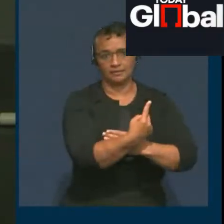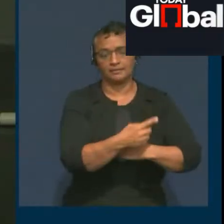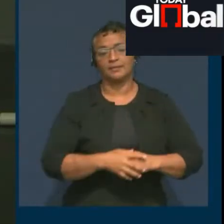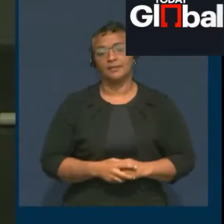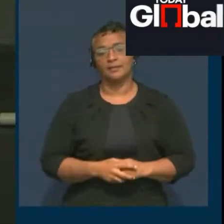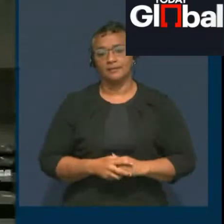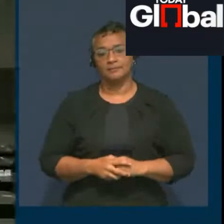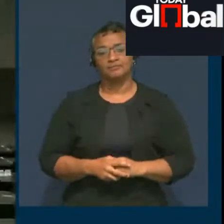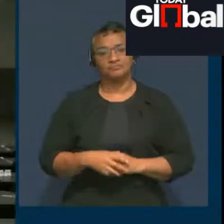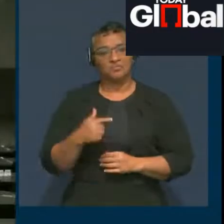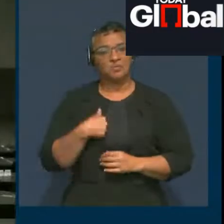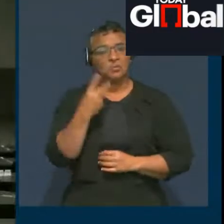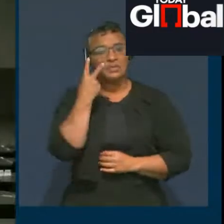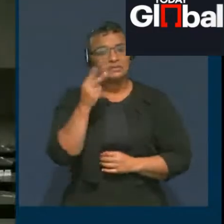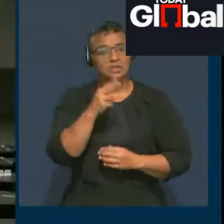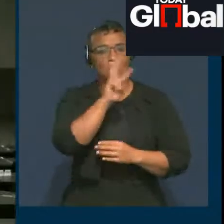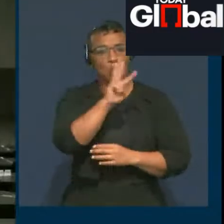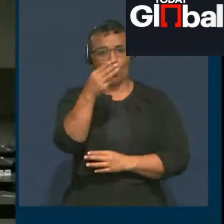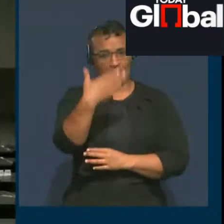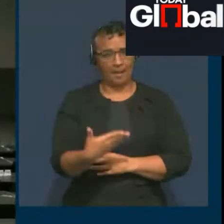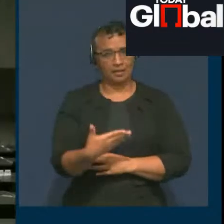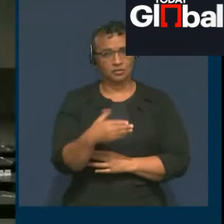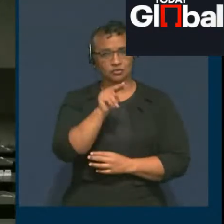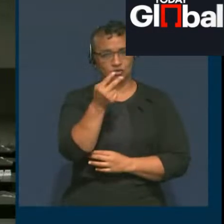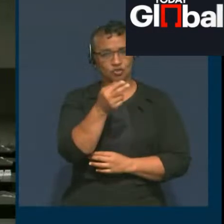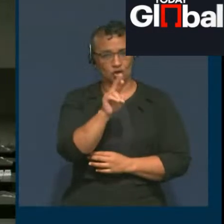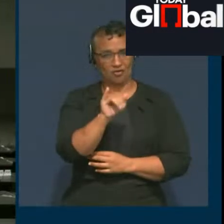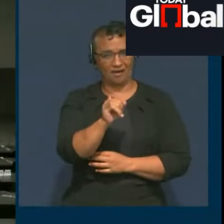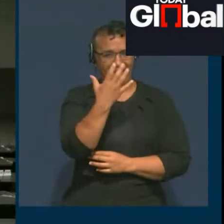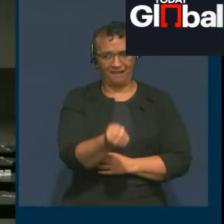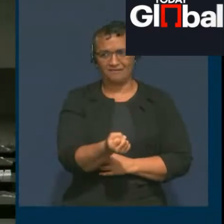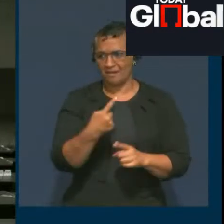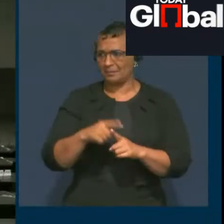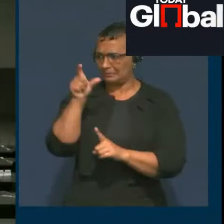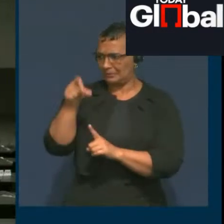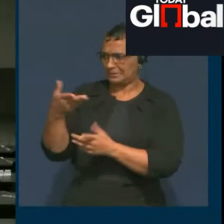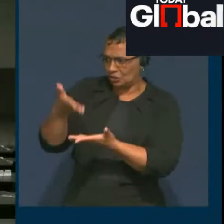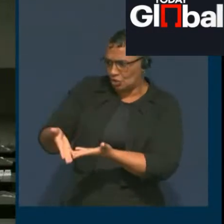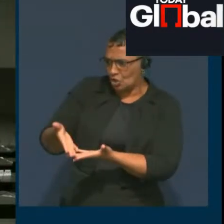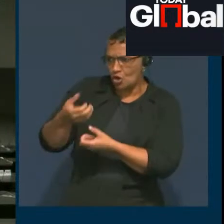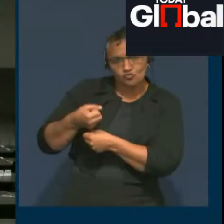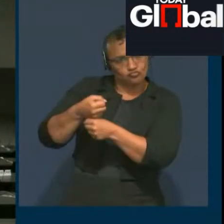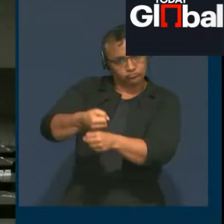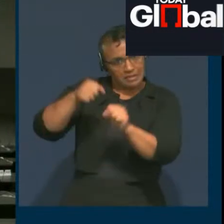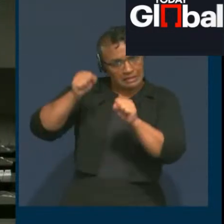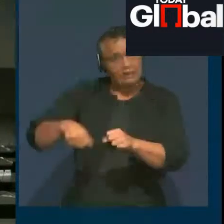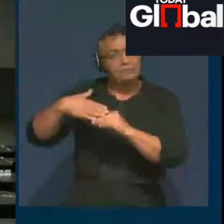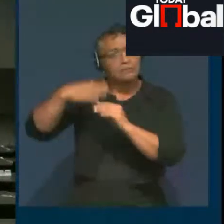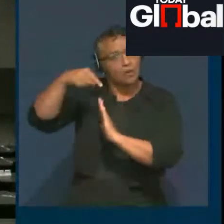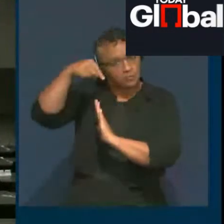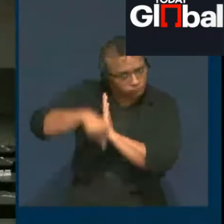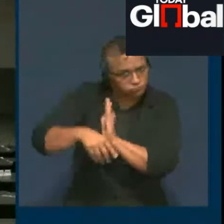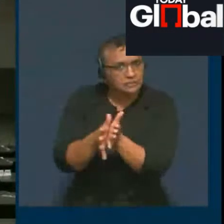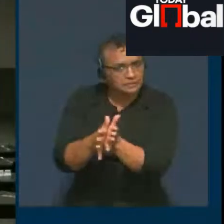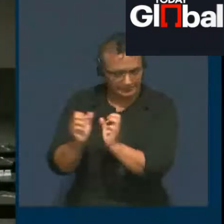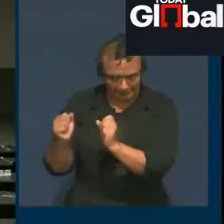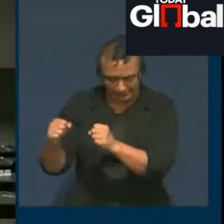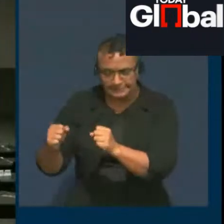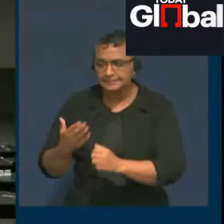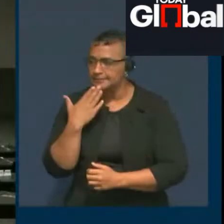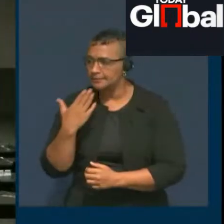the website of the National Rights Institute, and the representative of the Institute is present here with us and can further elaborate on that issue. Thank